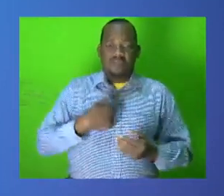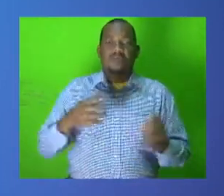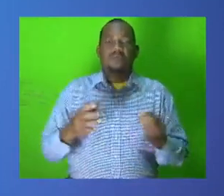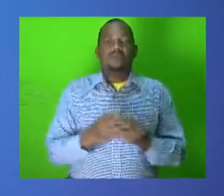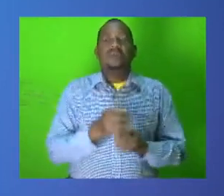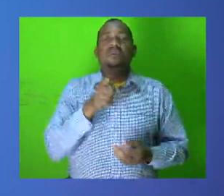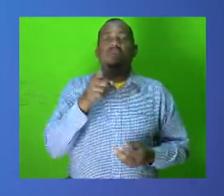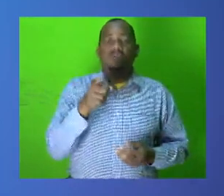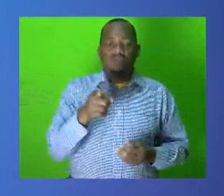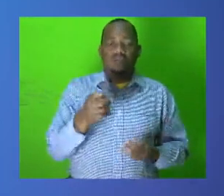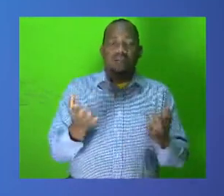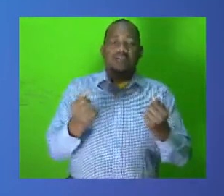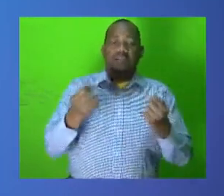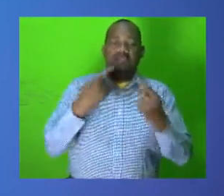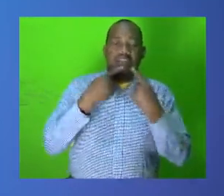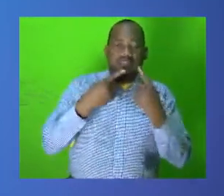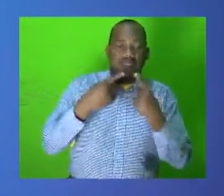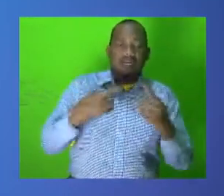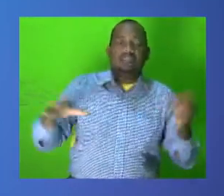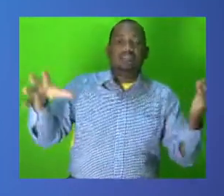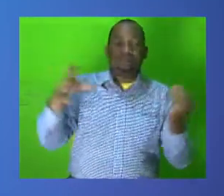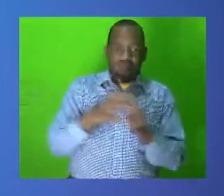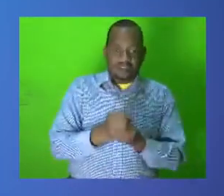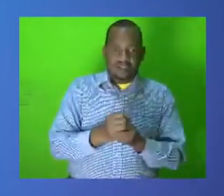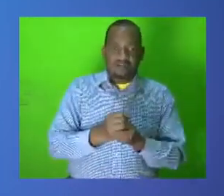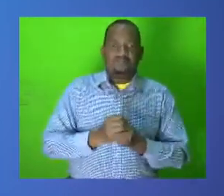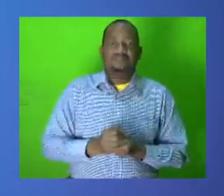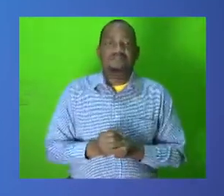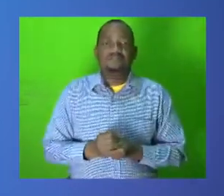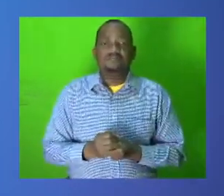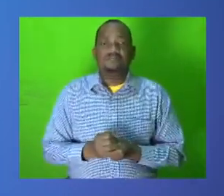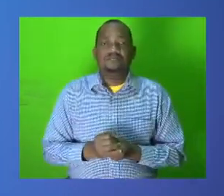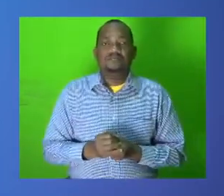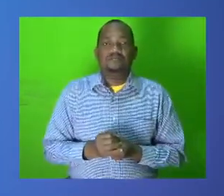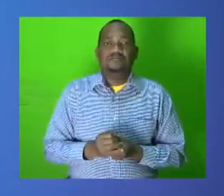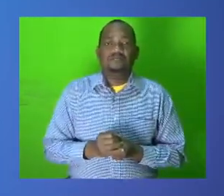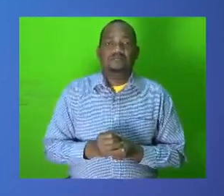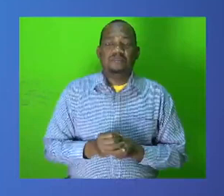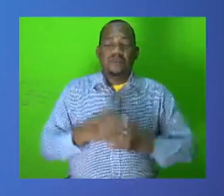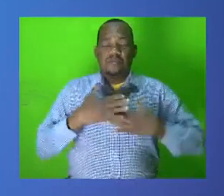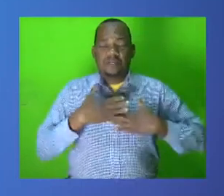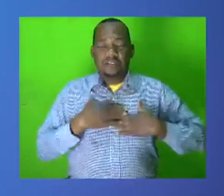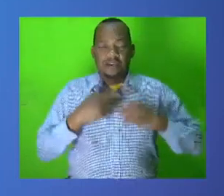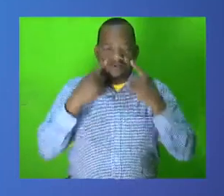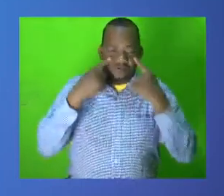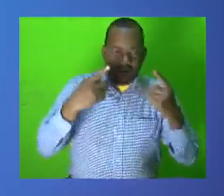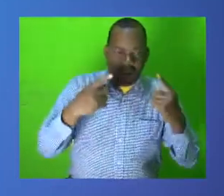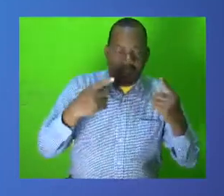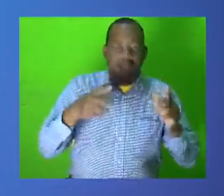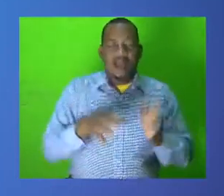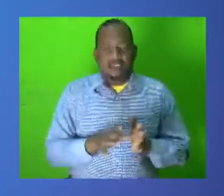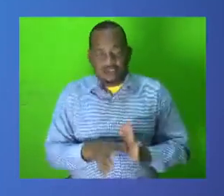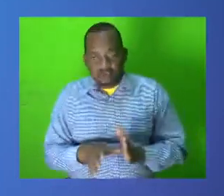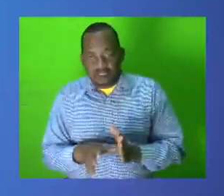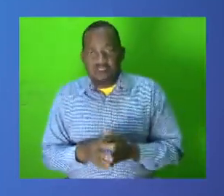students, let's discuss together our questions. My dear viewers and